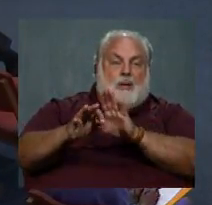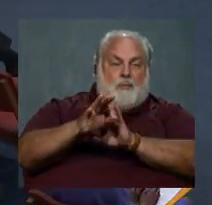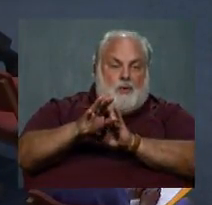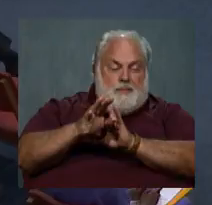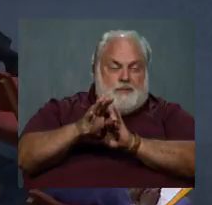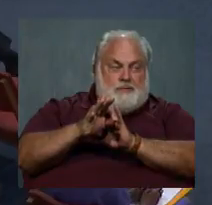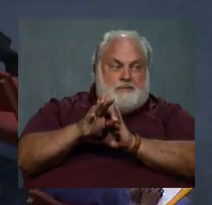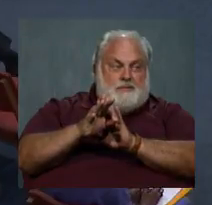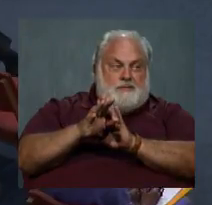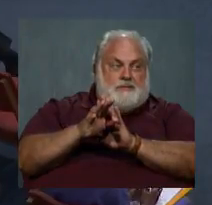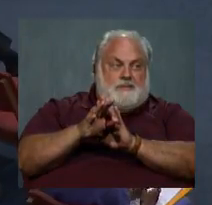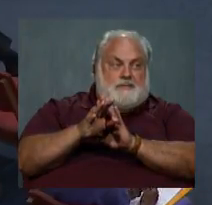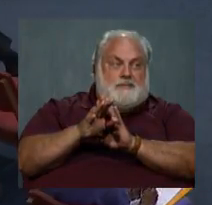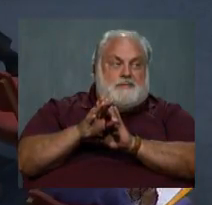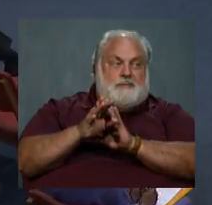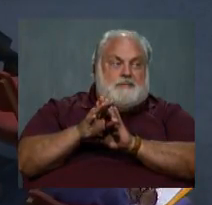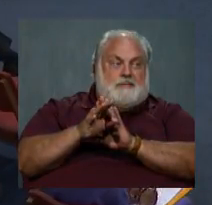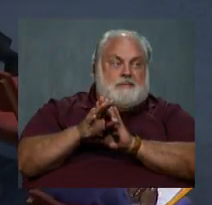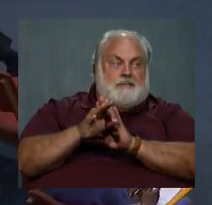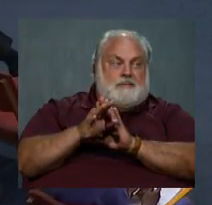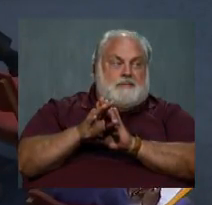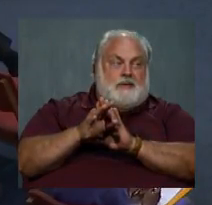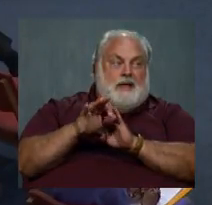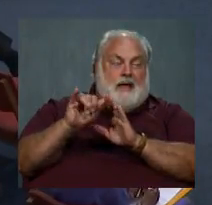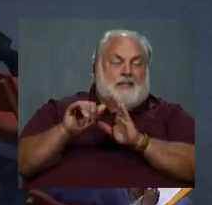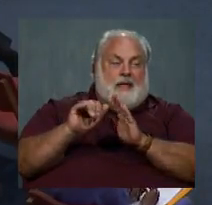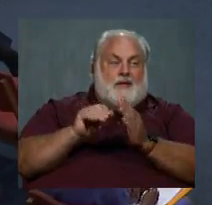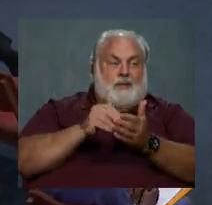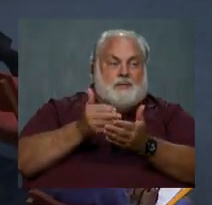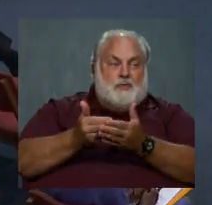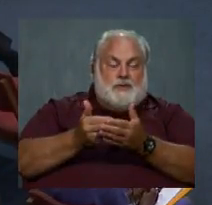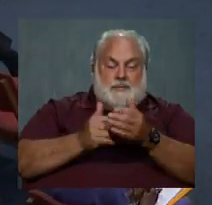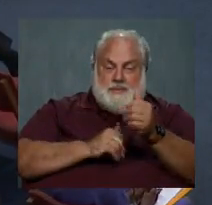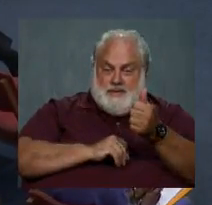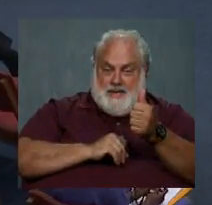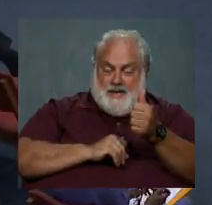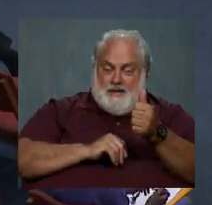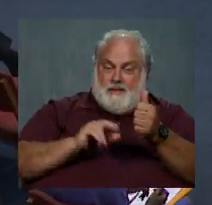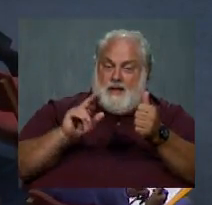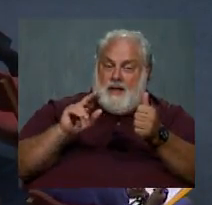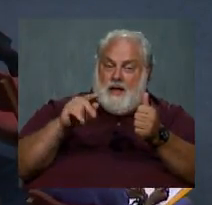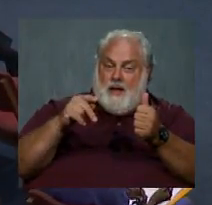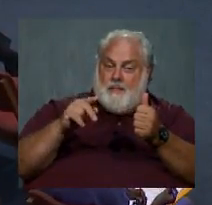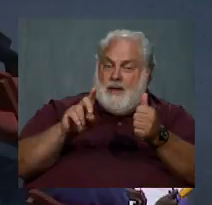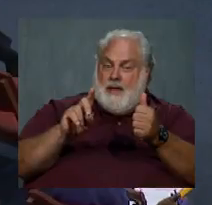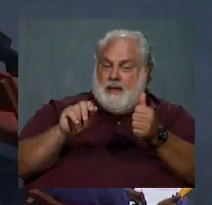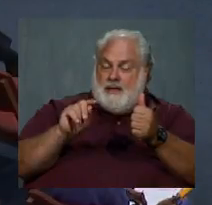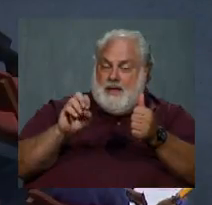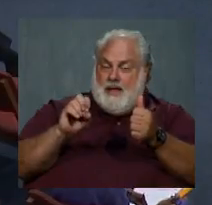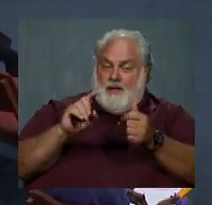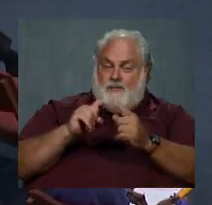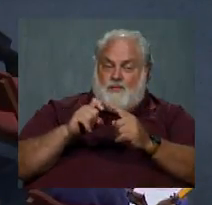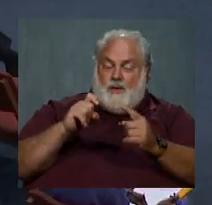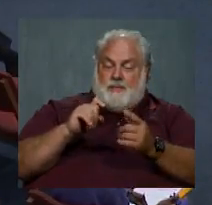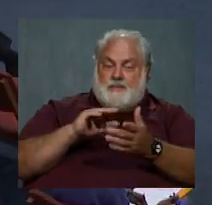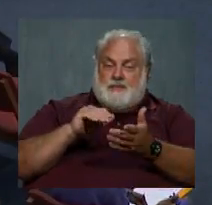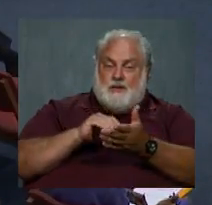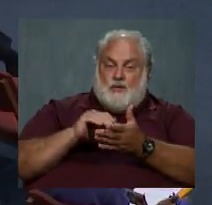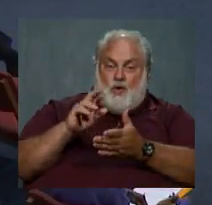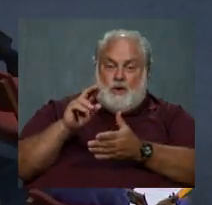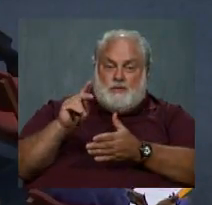appointments to boards and commissions, which gets us to item 10, which is an update on from Central Arkansas